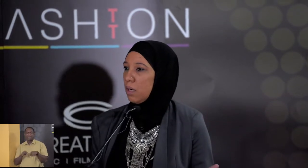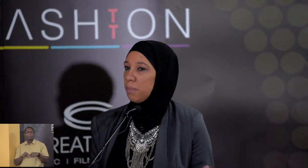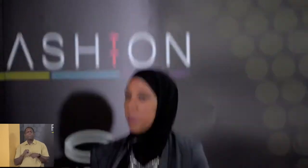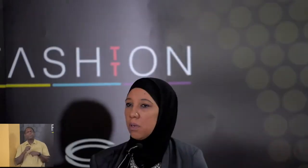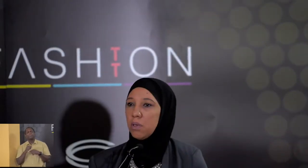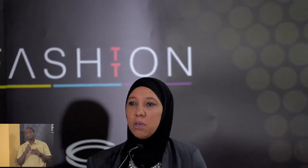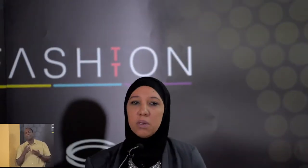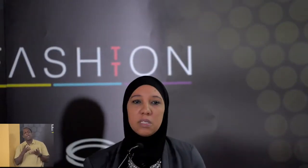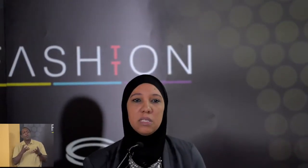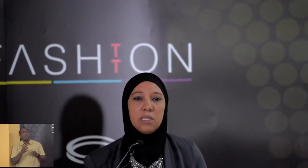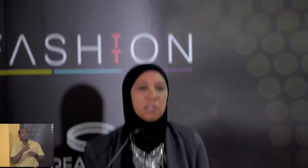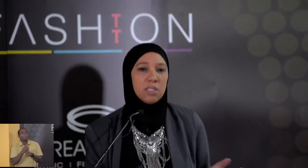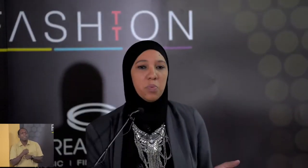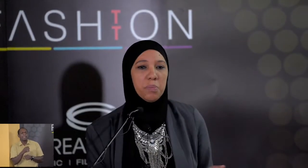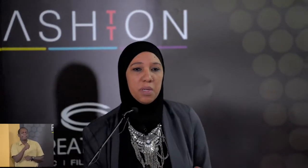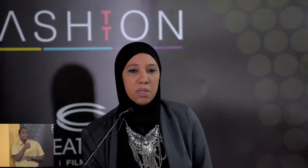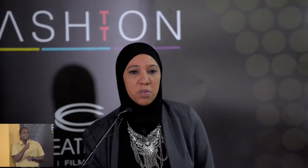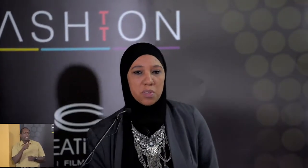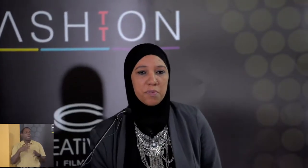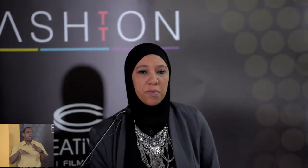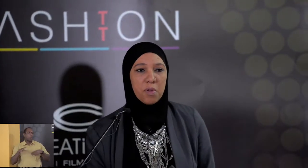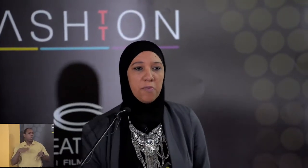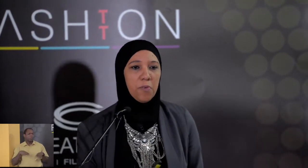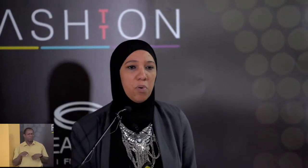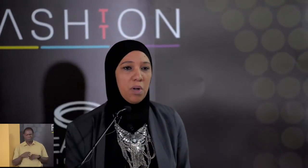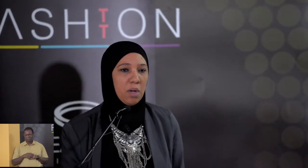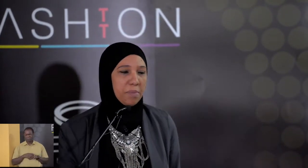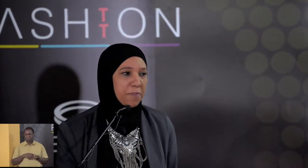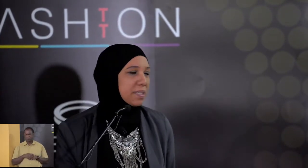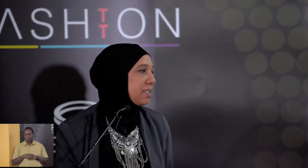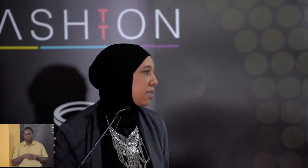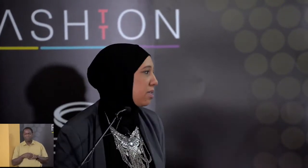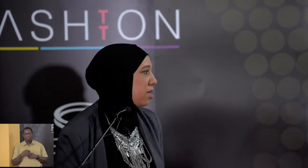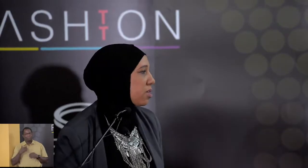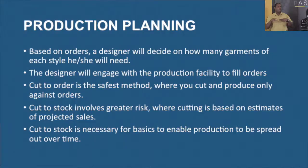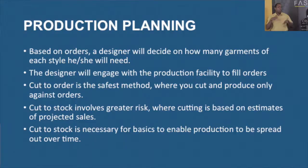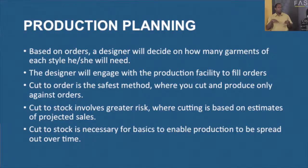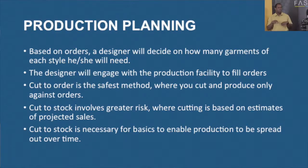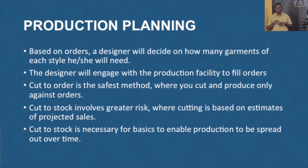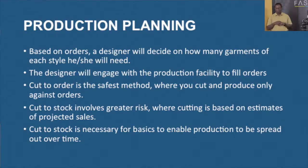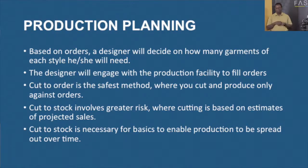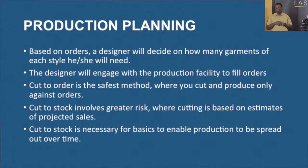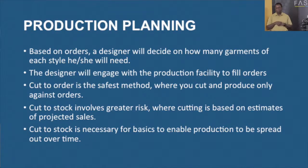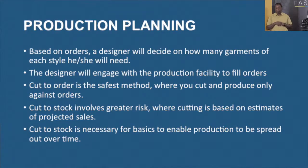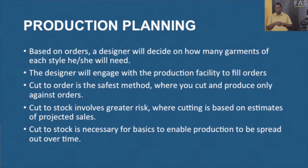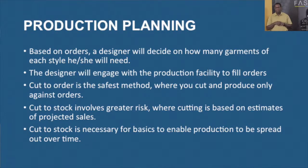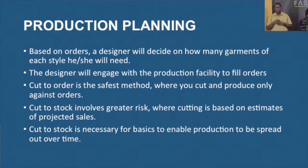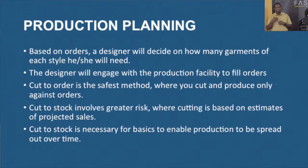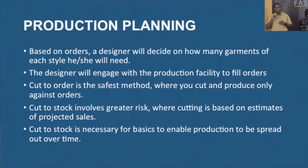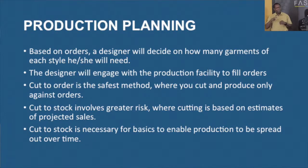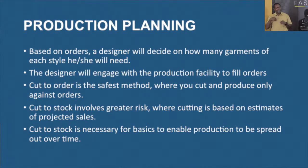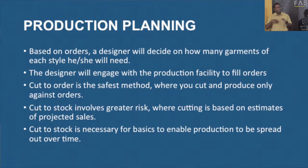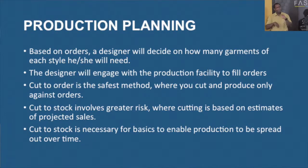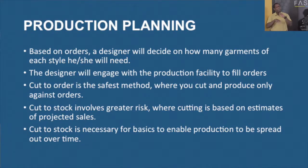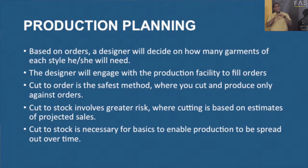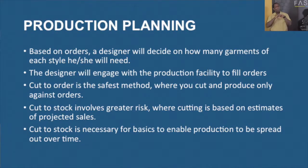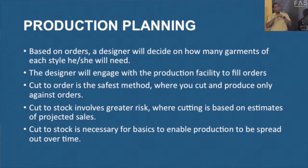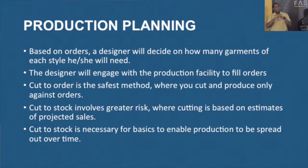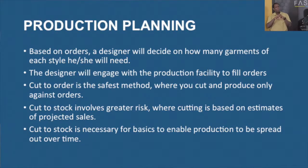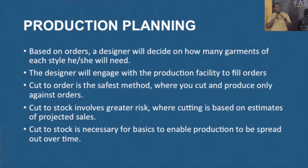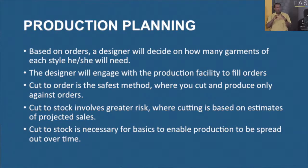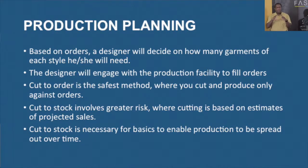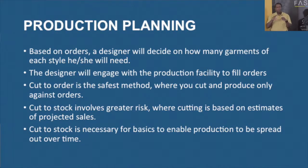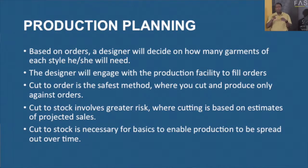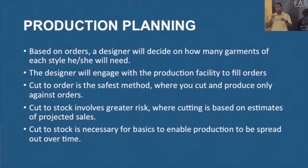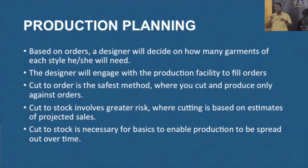know, looks. It wouldn't be conducive for the facility. So those things will be established. Now, when a